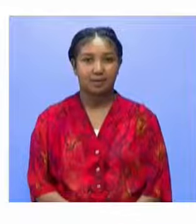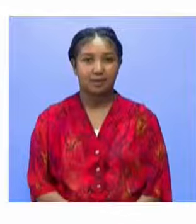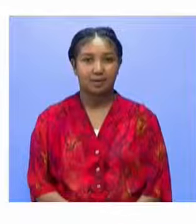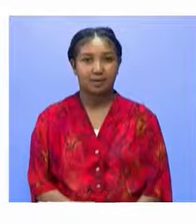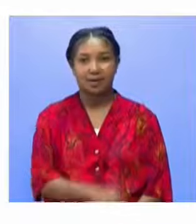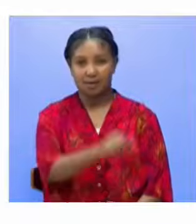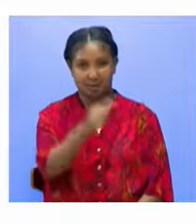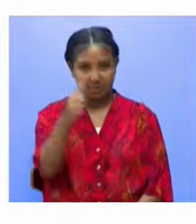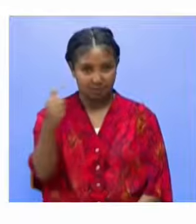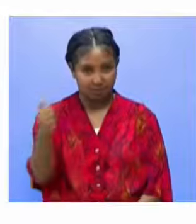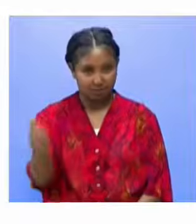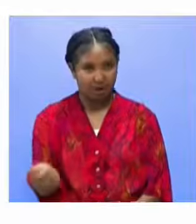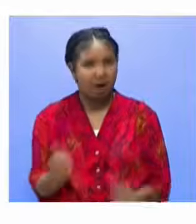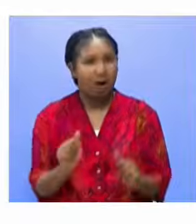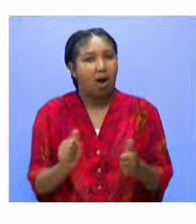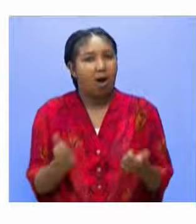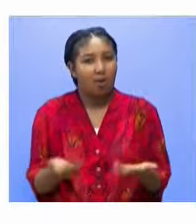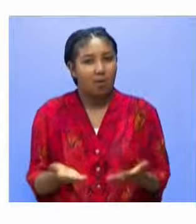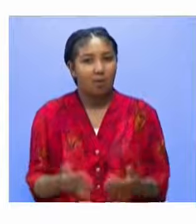Another one is how.